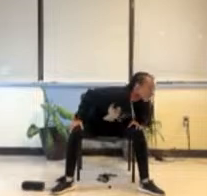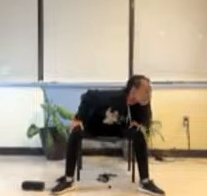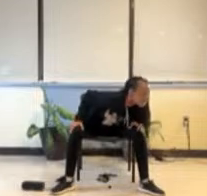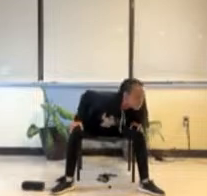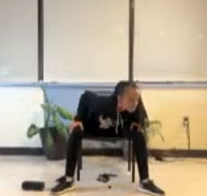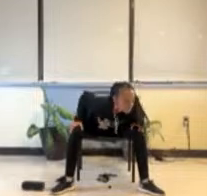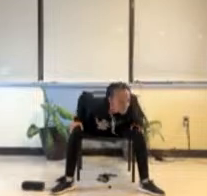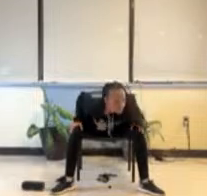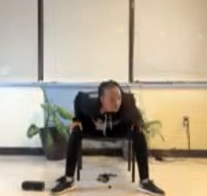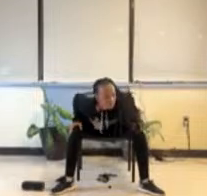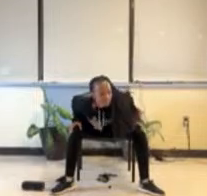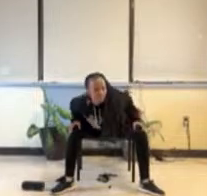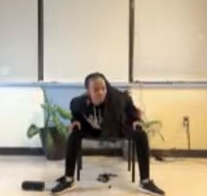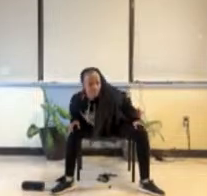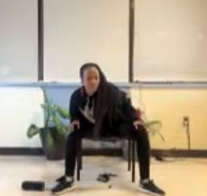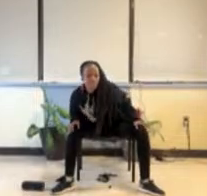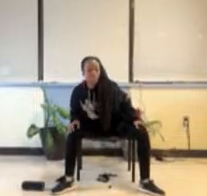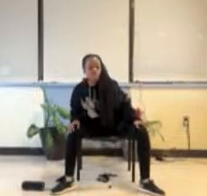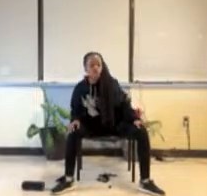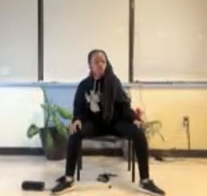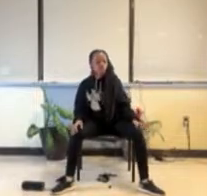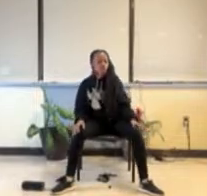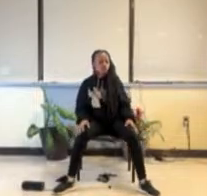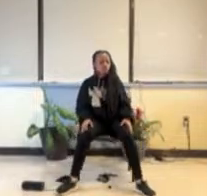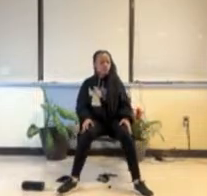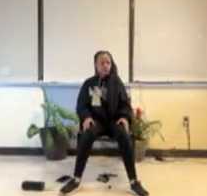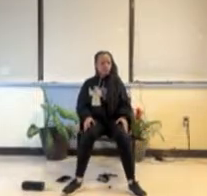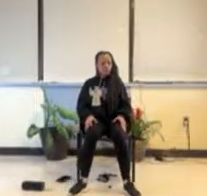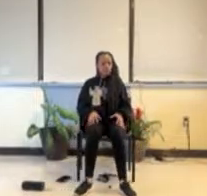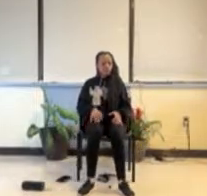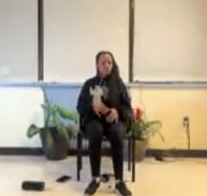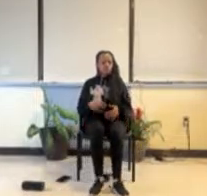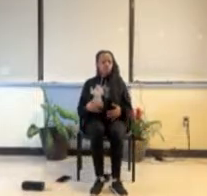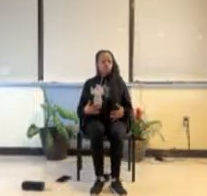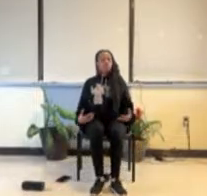My mind is in